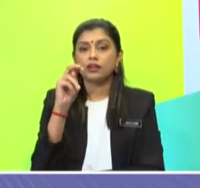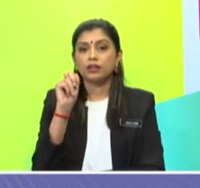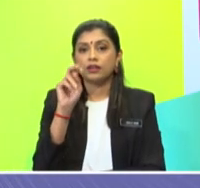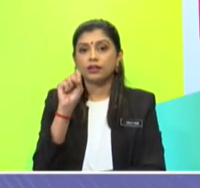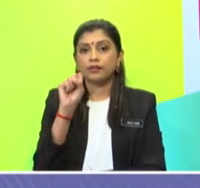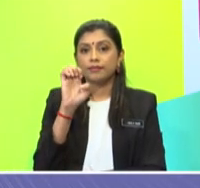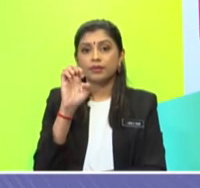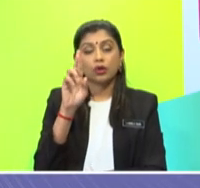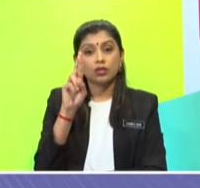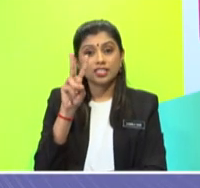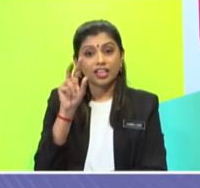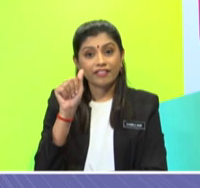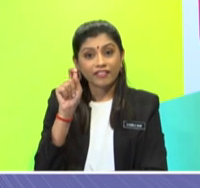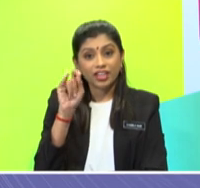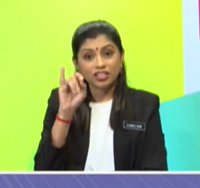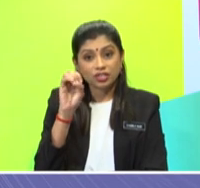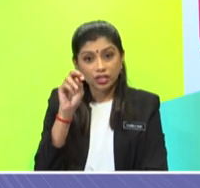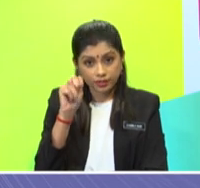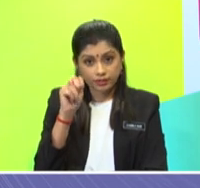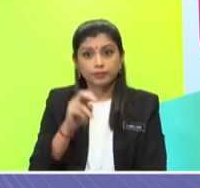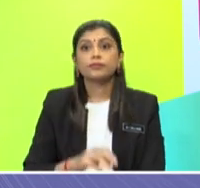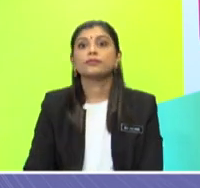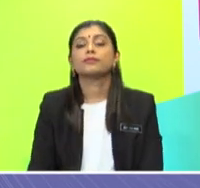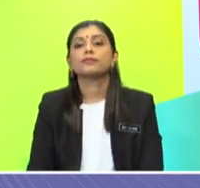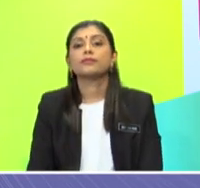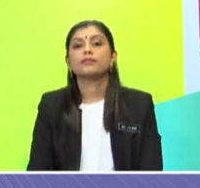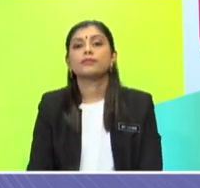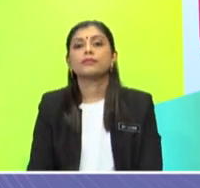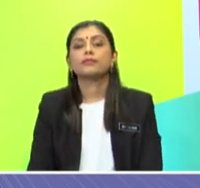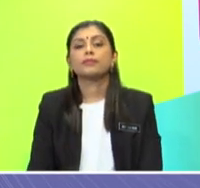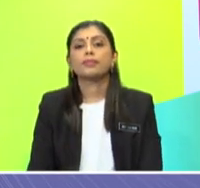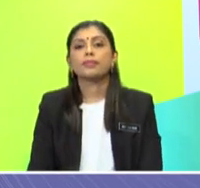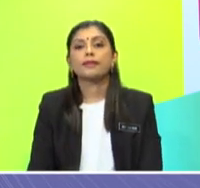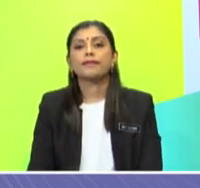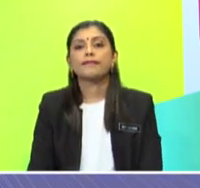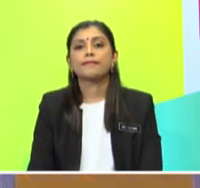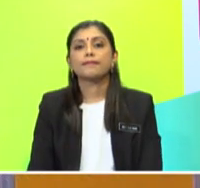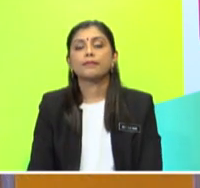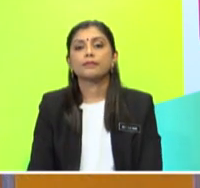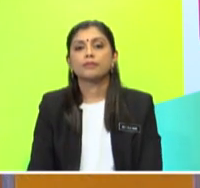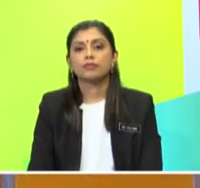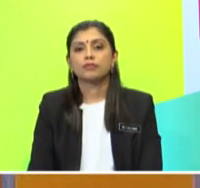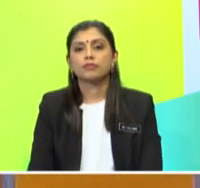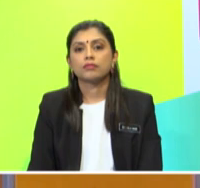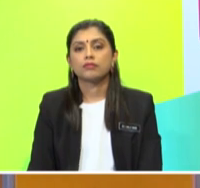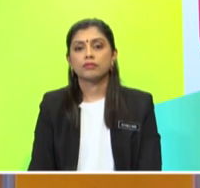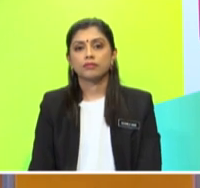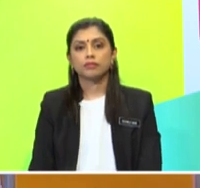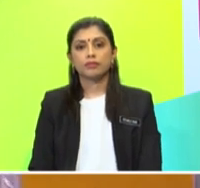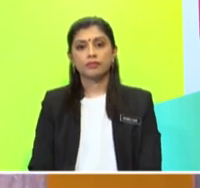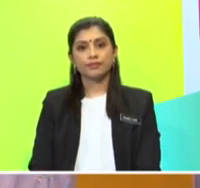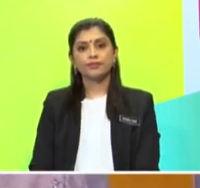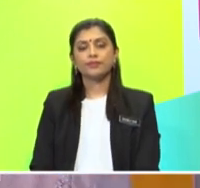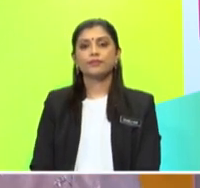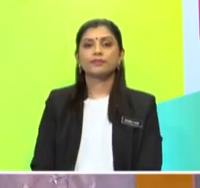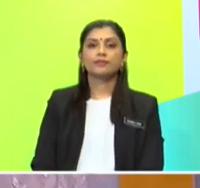So for situation, if you ask me, situation will be something general about the question. Okay. Yeah, you don't specifically go to the task